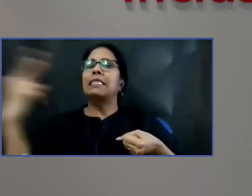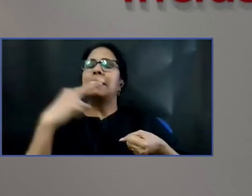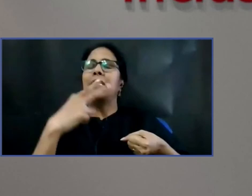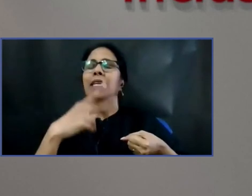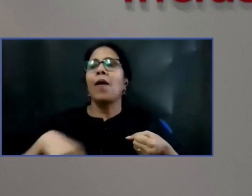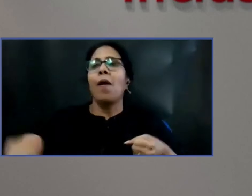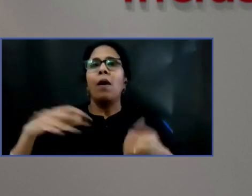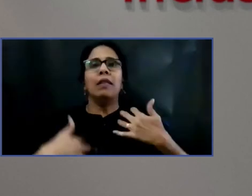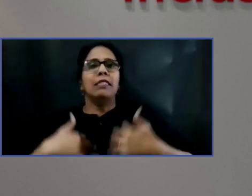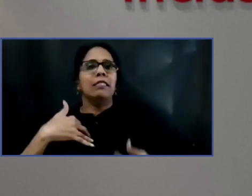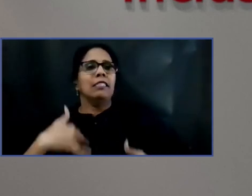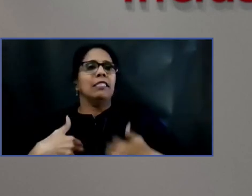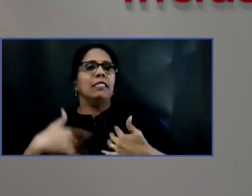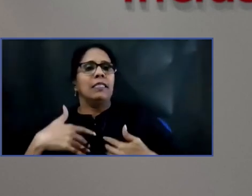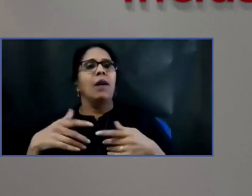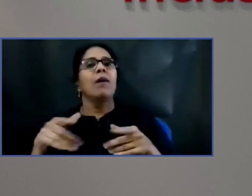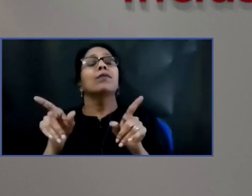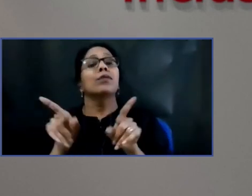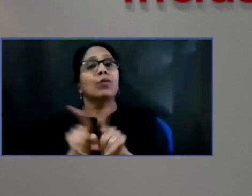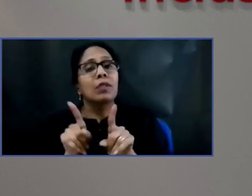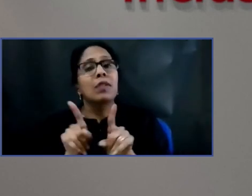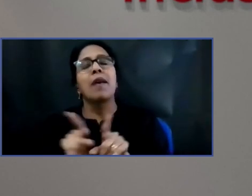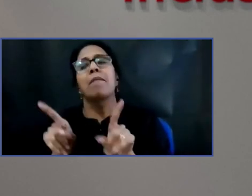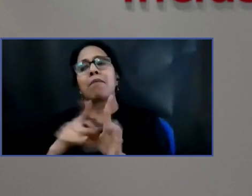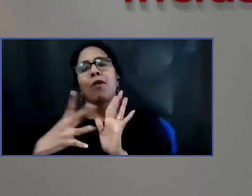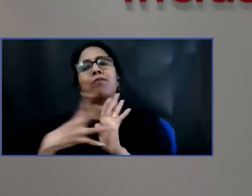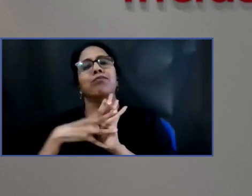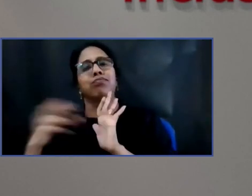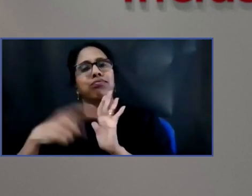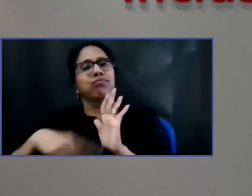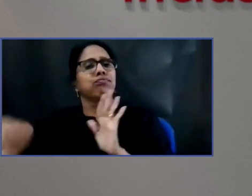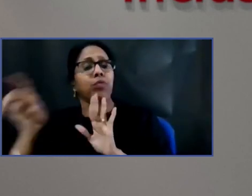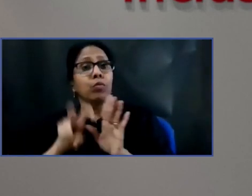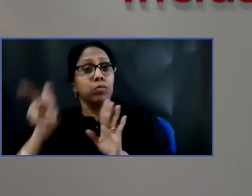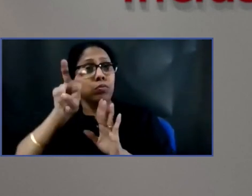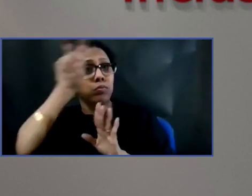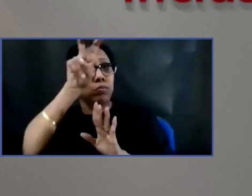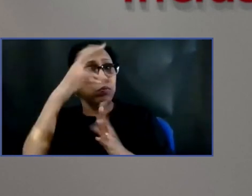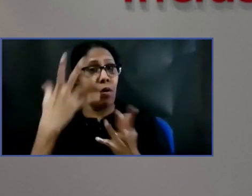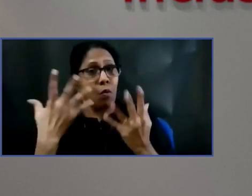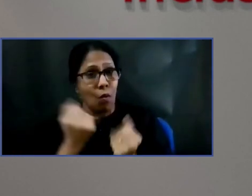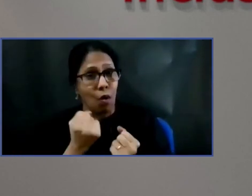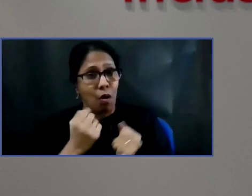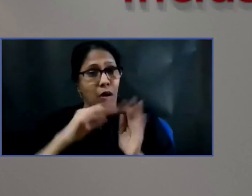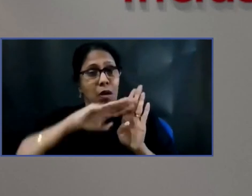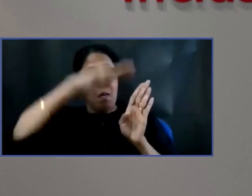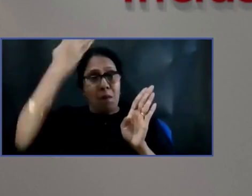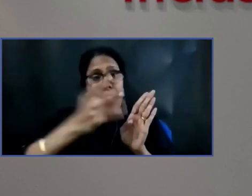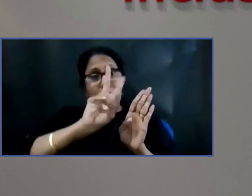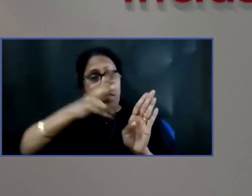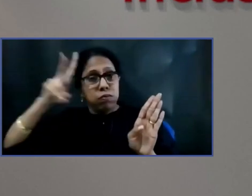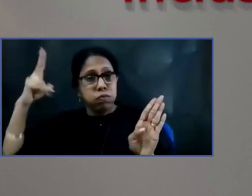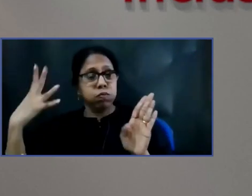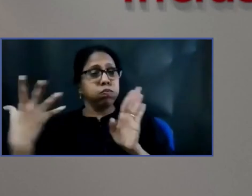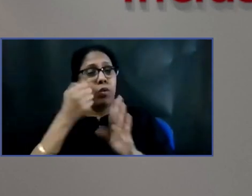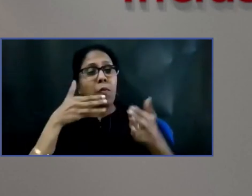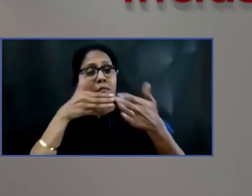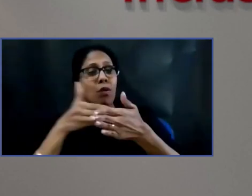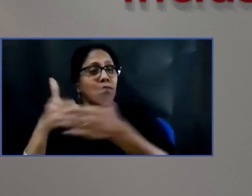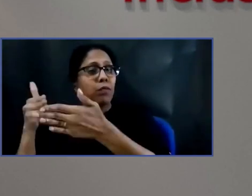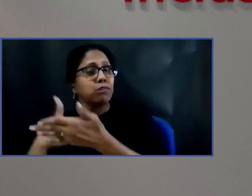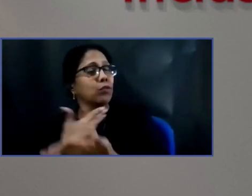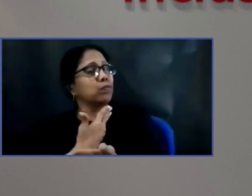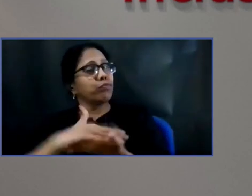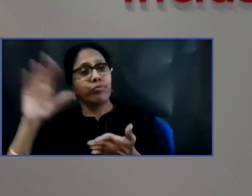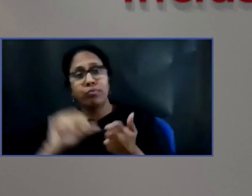me who want to summit those peaks and cross all those barriers to be resilient. I